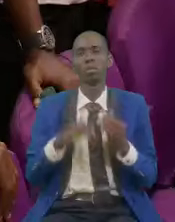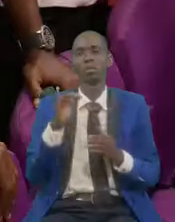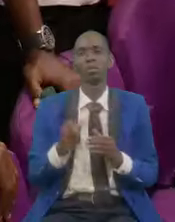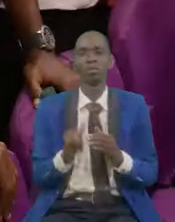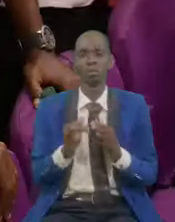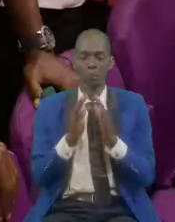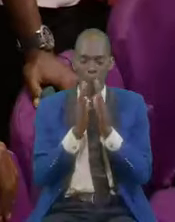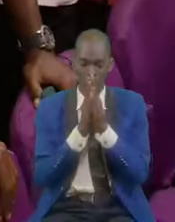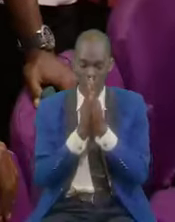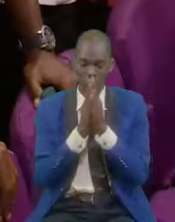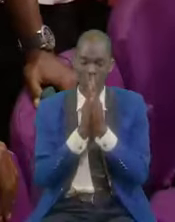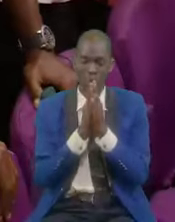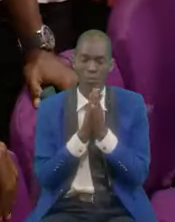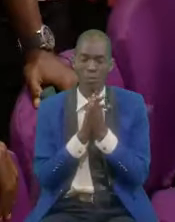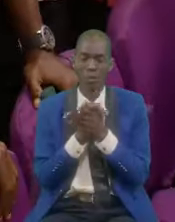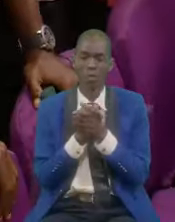Tell Him,